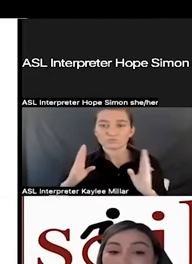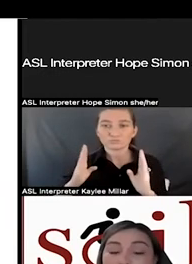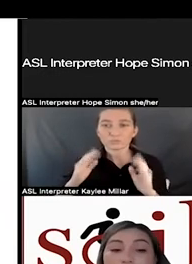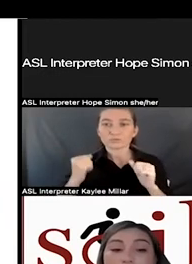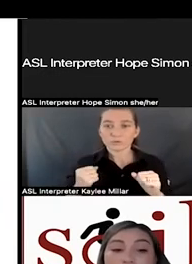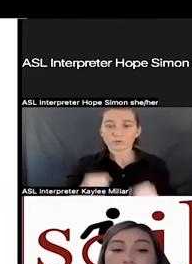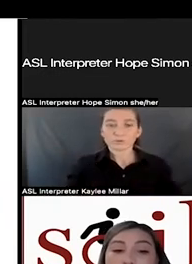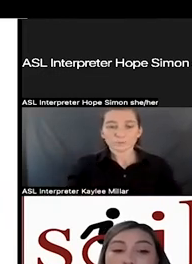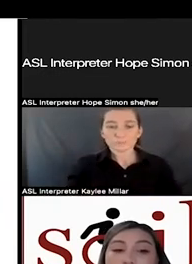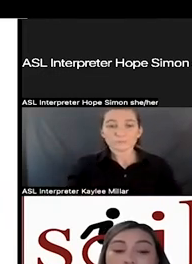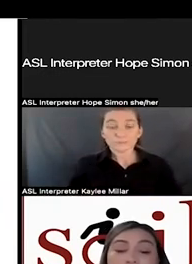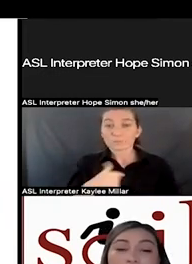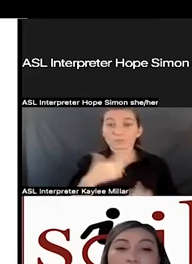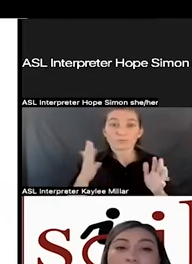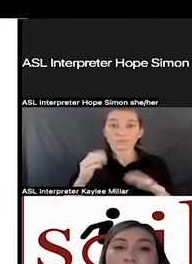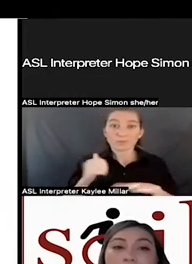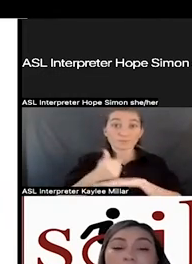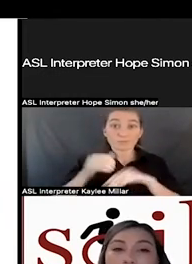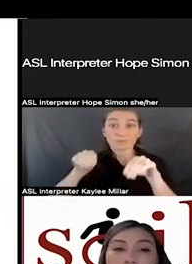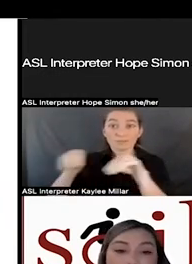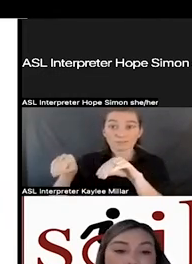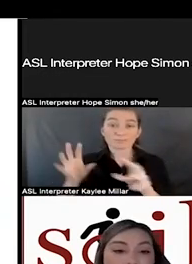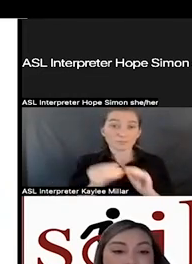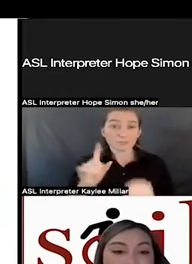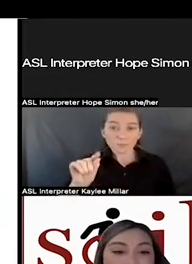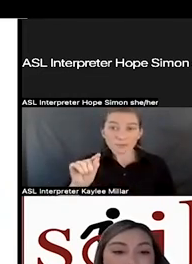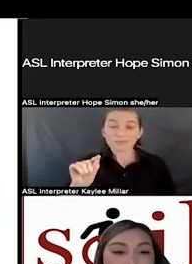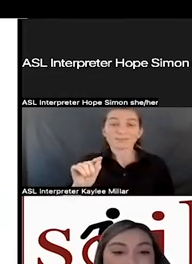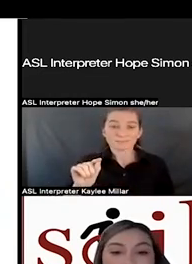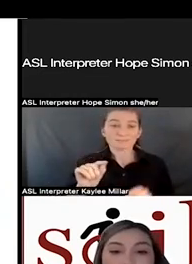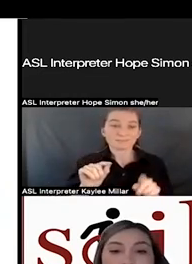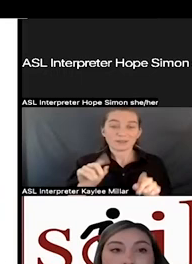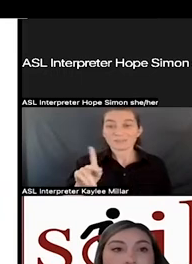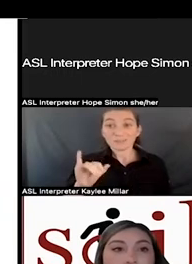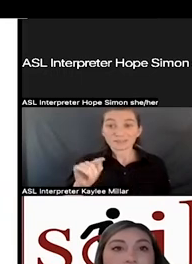20 of these kits in each client's homes.